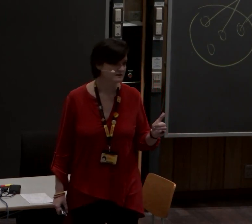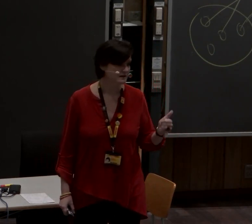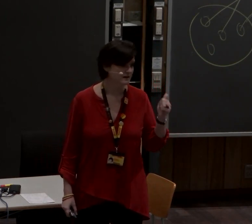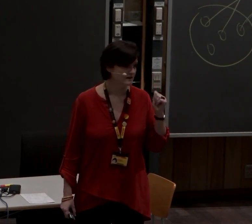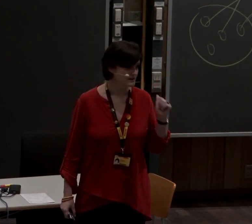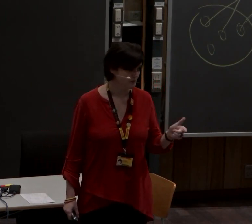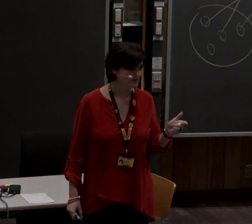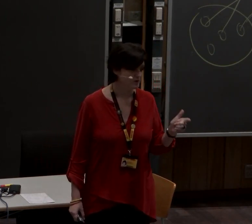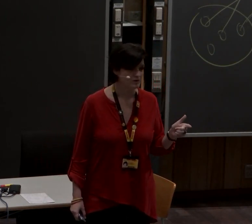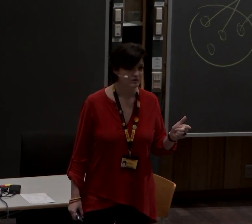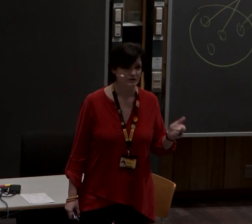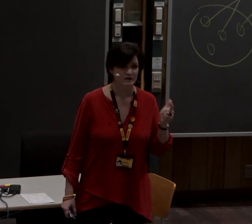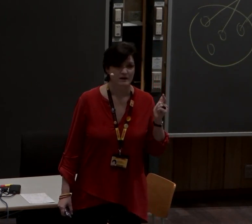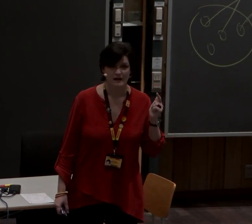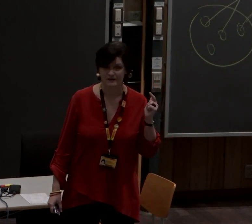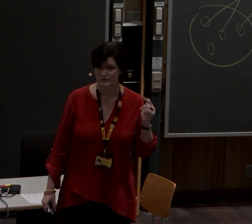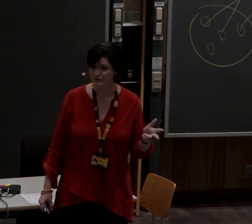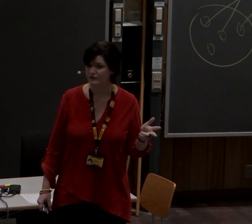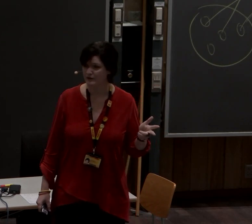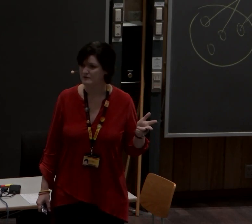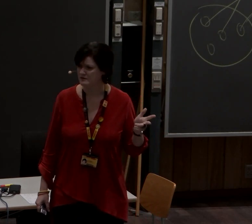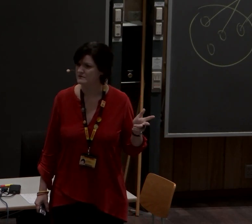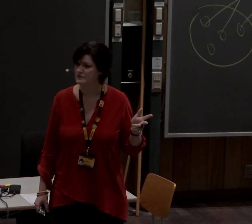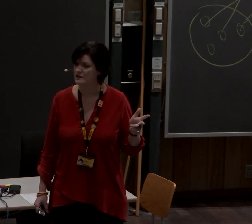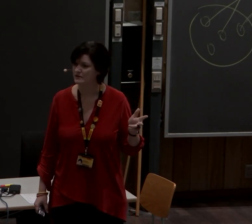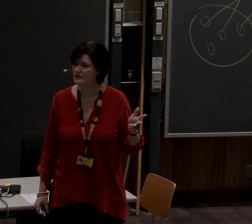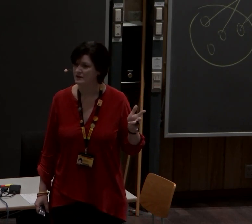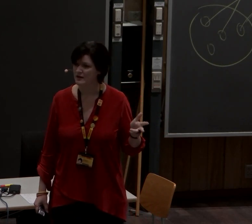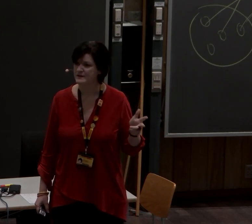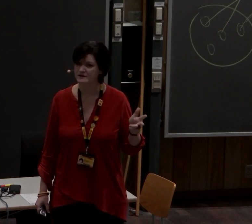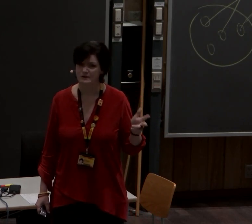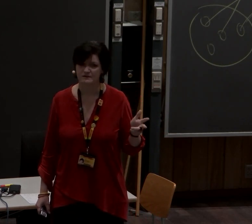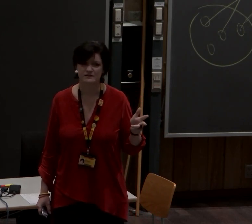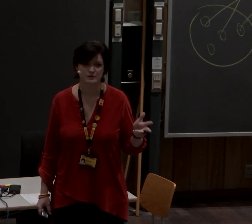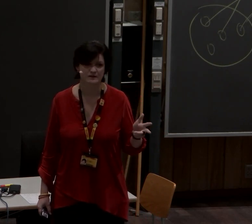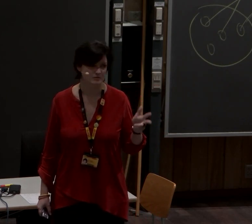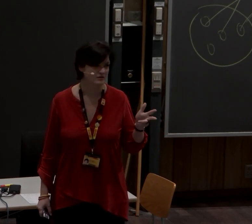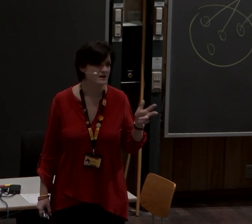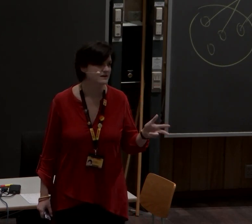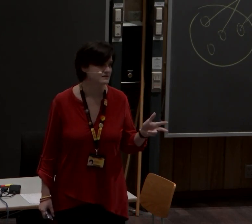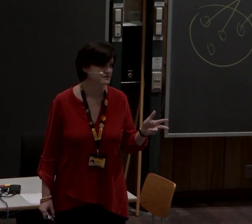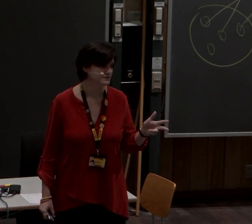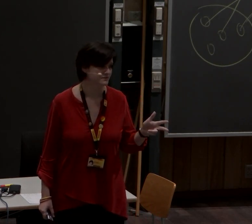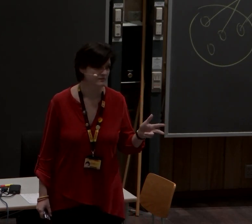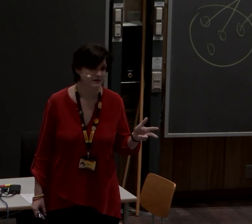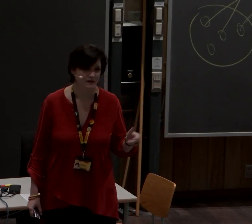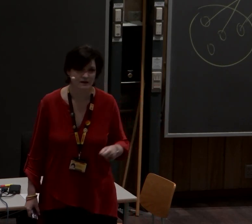longer, they spend more, and they make referrals. So they recommend us to others so we get more